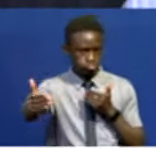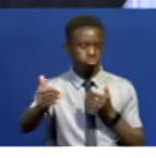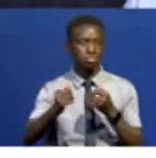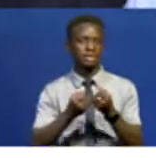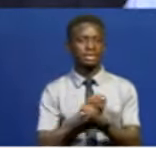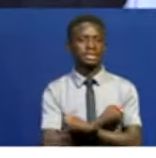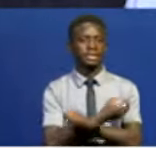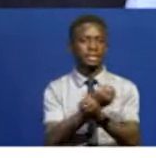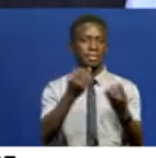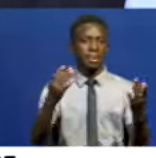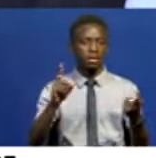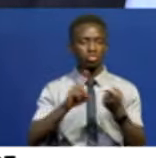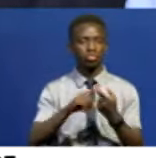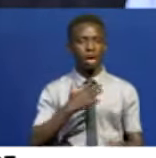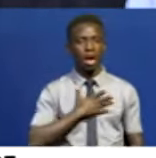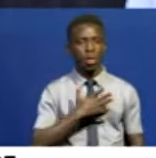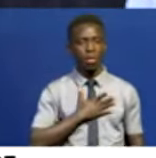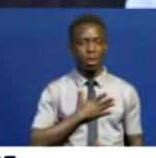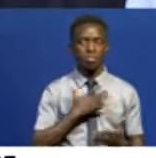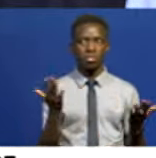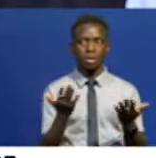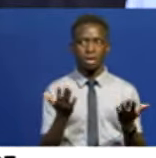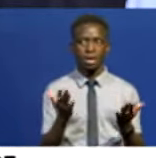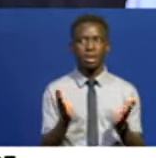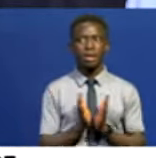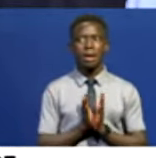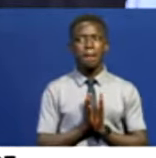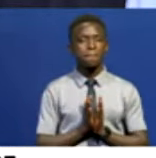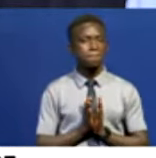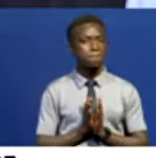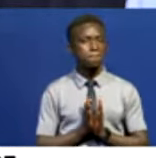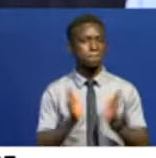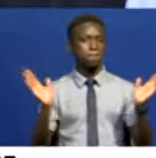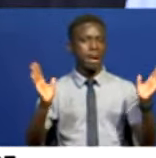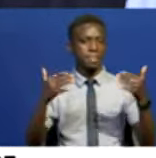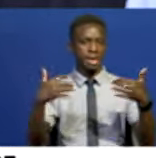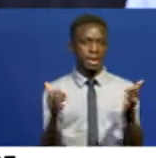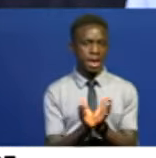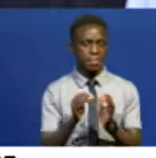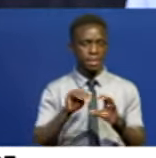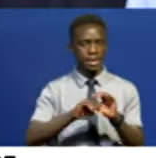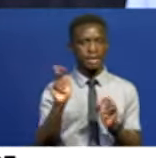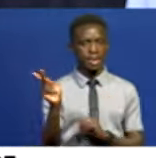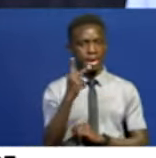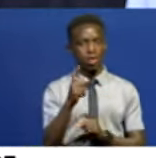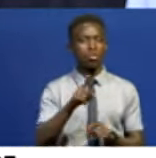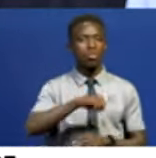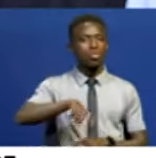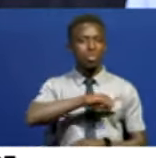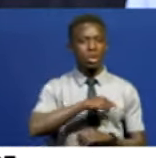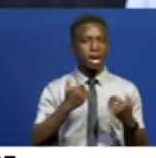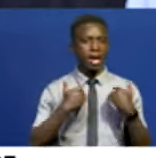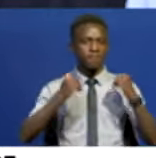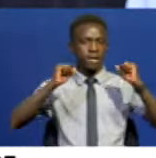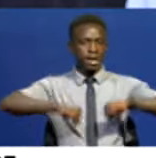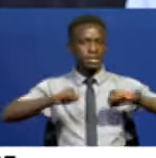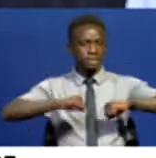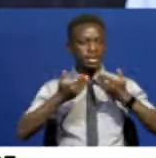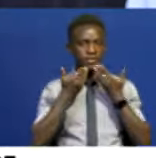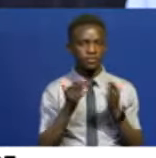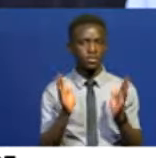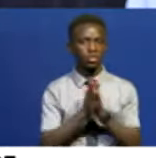supply to our public entities around Kenya. And we've already agreed with the county governments